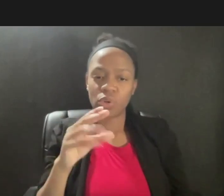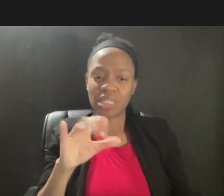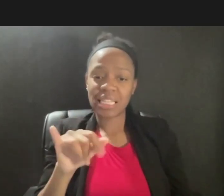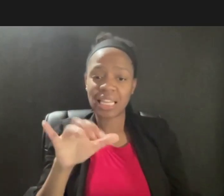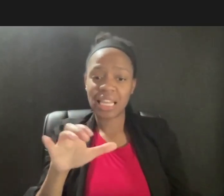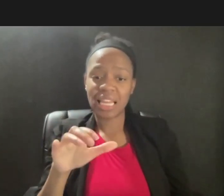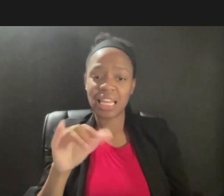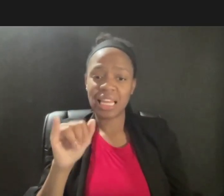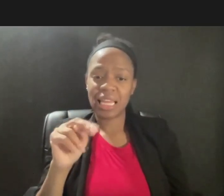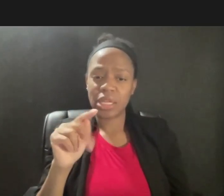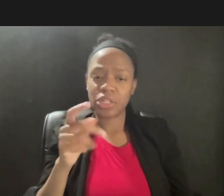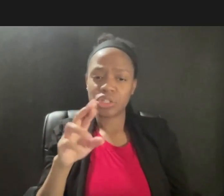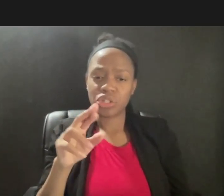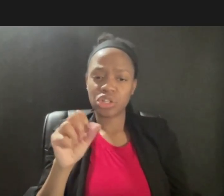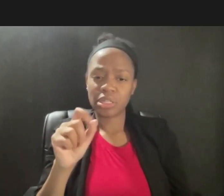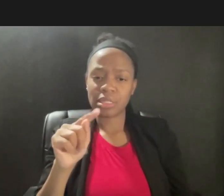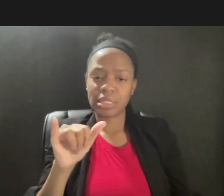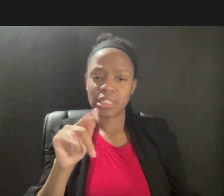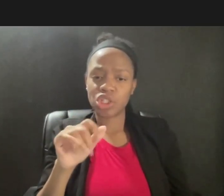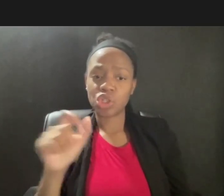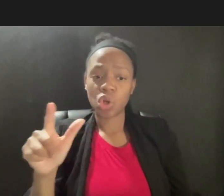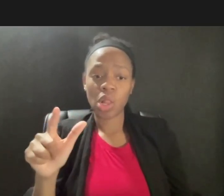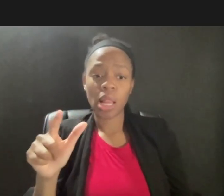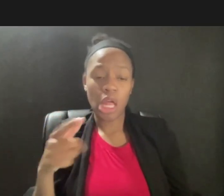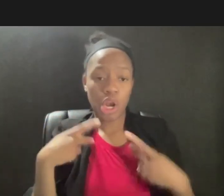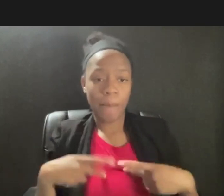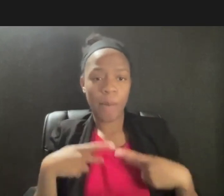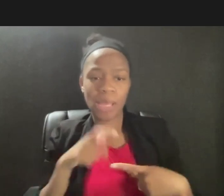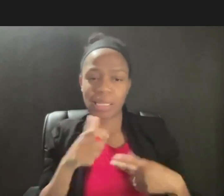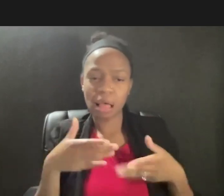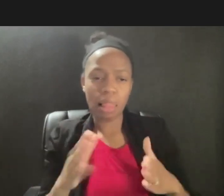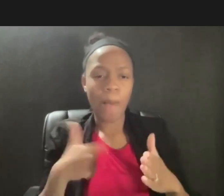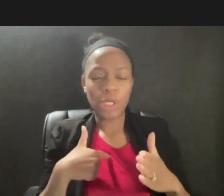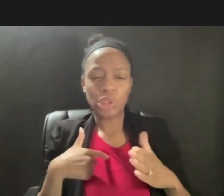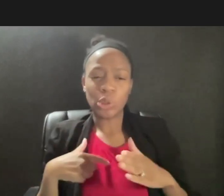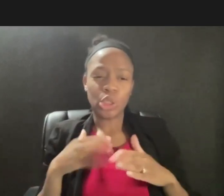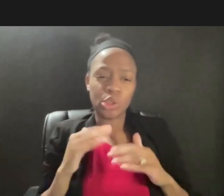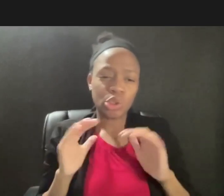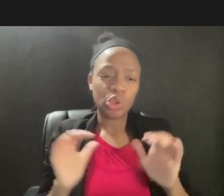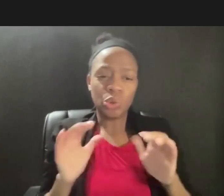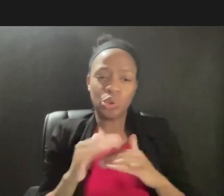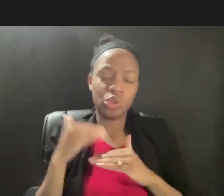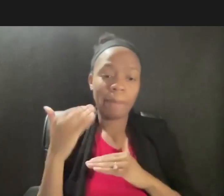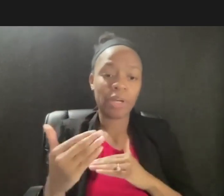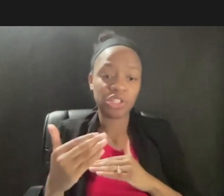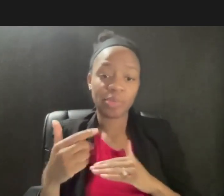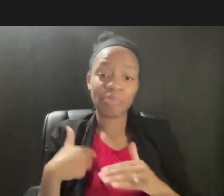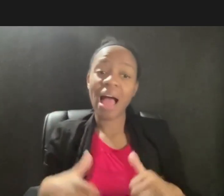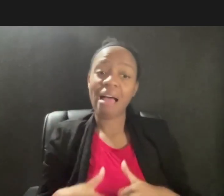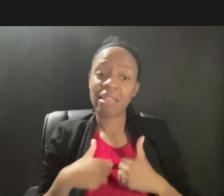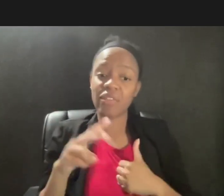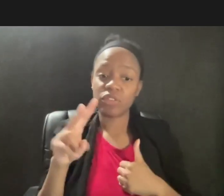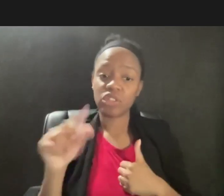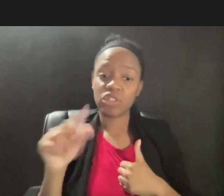It doesn't allow me to exert myself but so much, and some other chronic conditions. But I live in Virginia in the Hampton